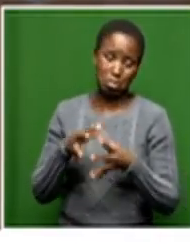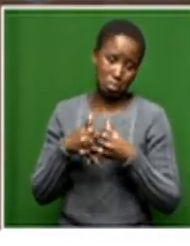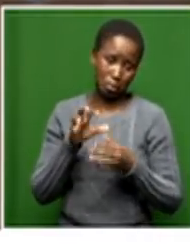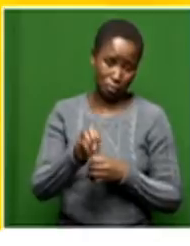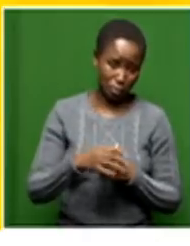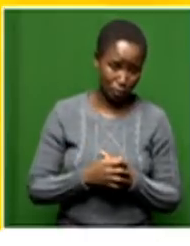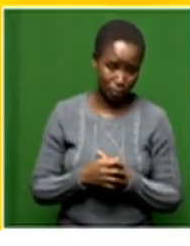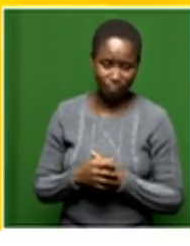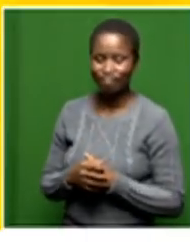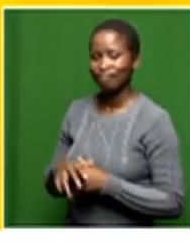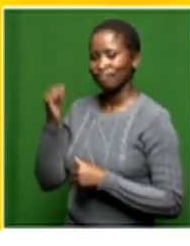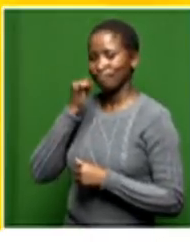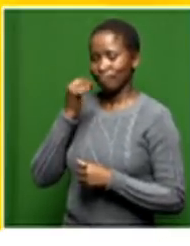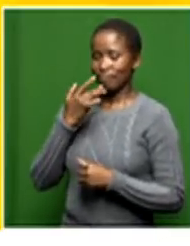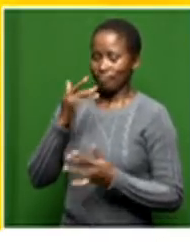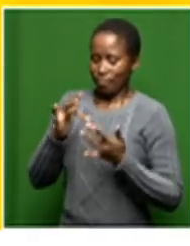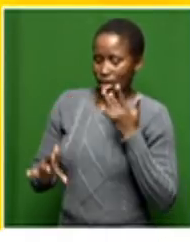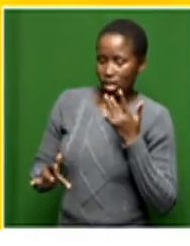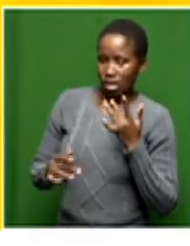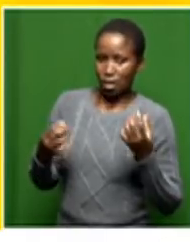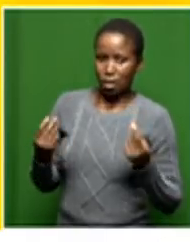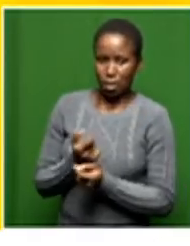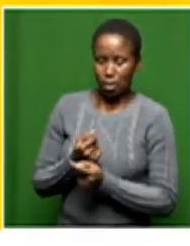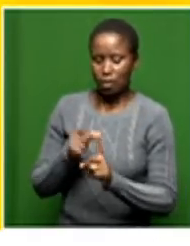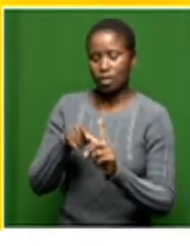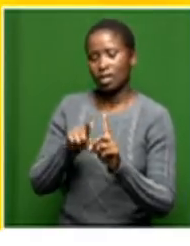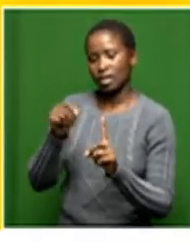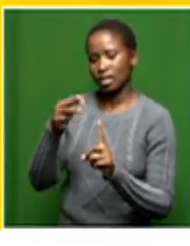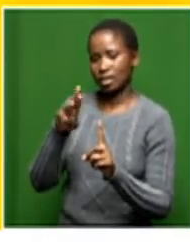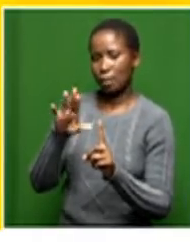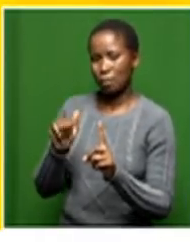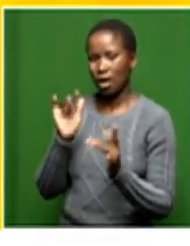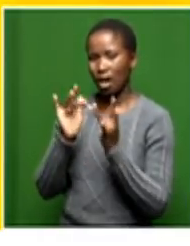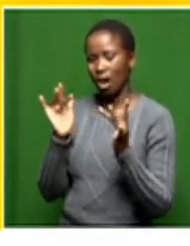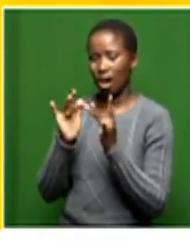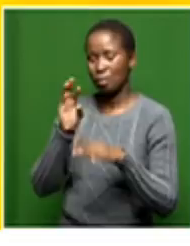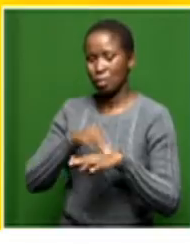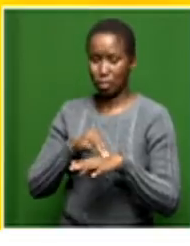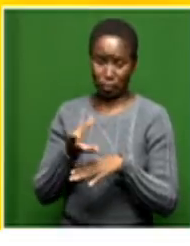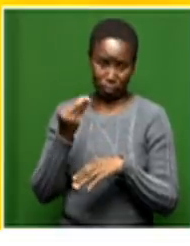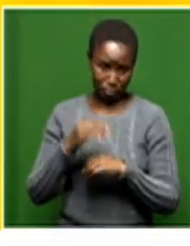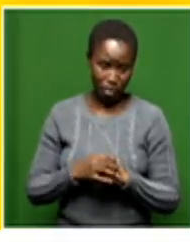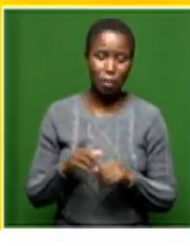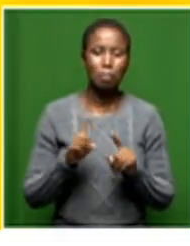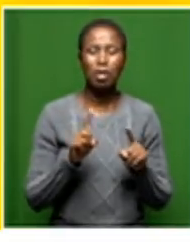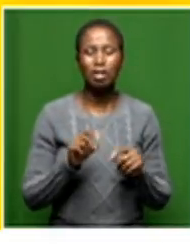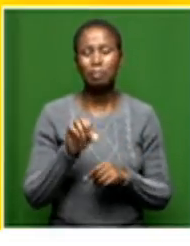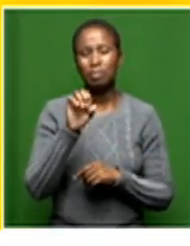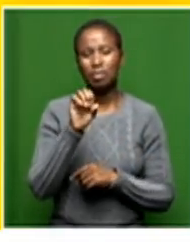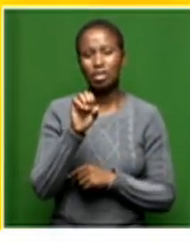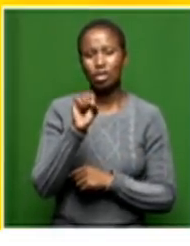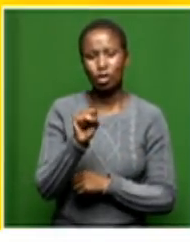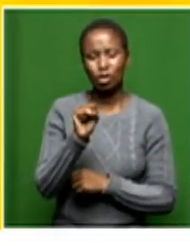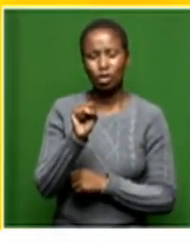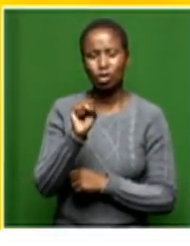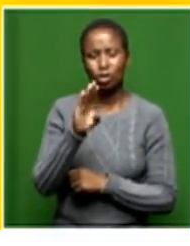Right. Apologies there, Themba Godi. We seem to be having problems with your connection as well. But Sibusiso Mncwango, let me bring